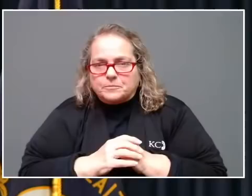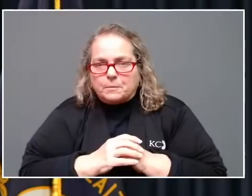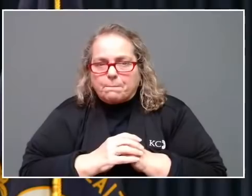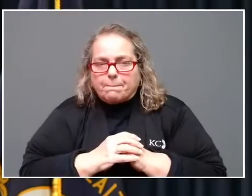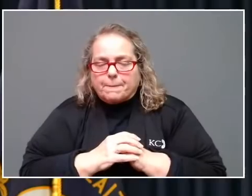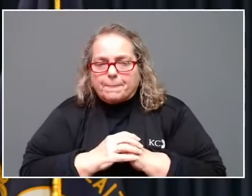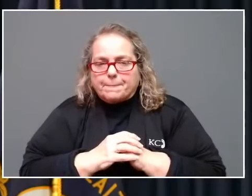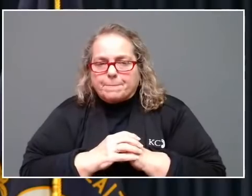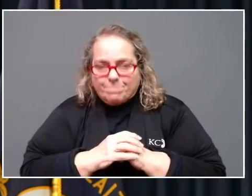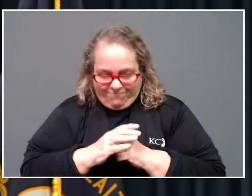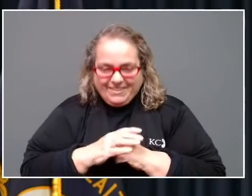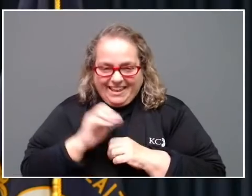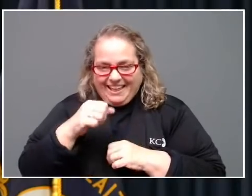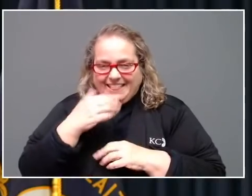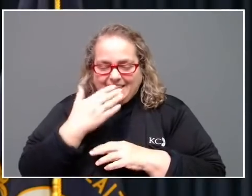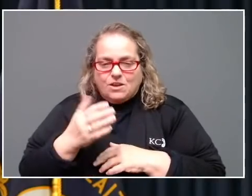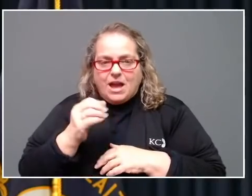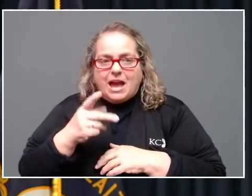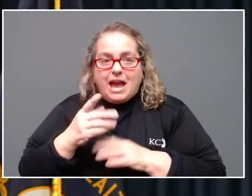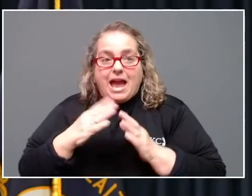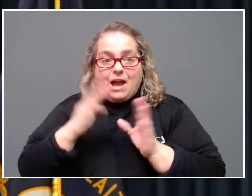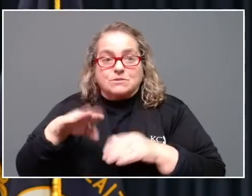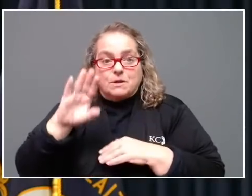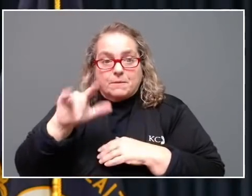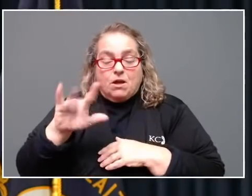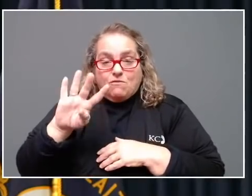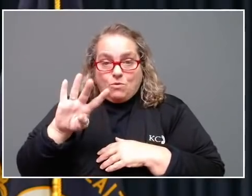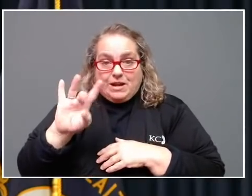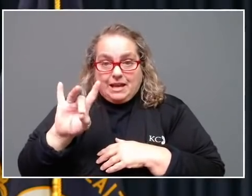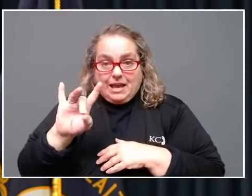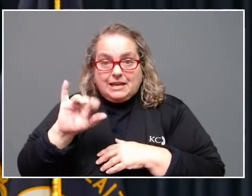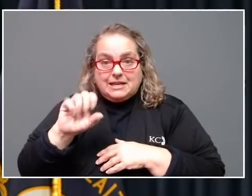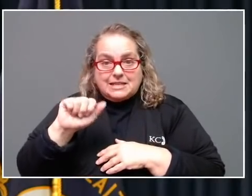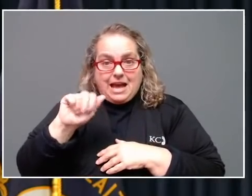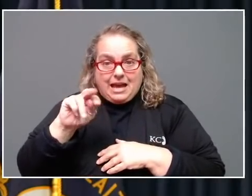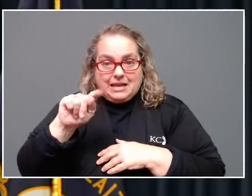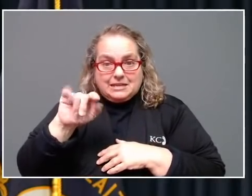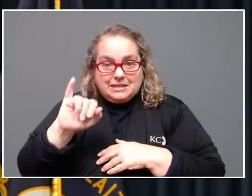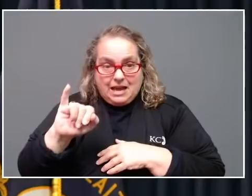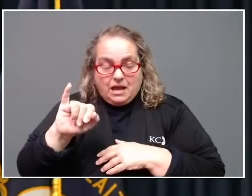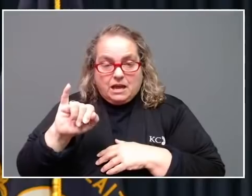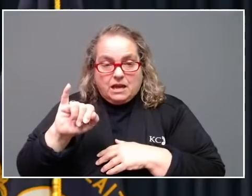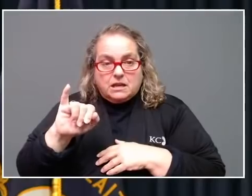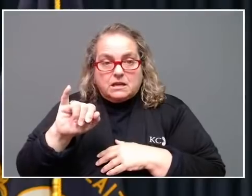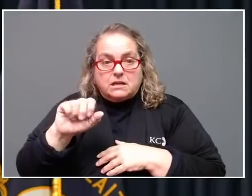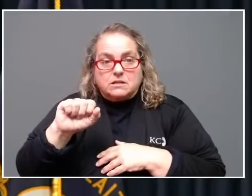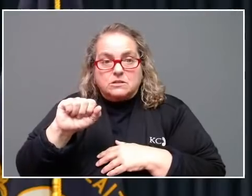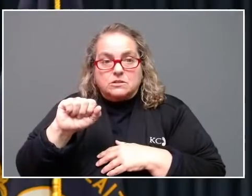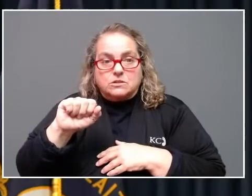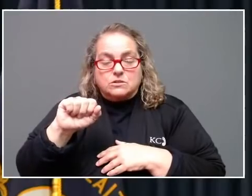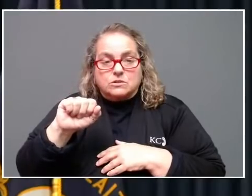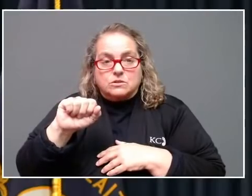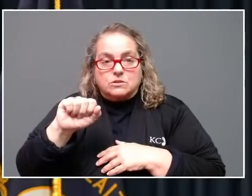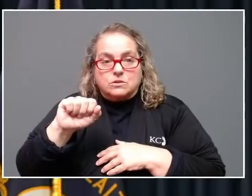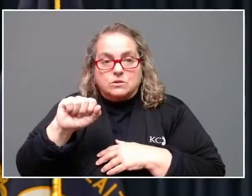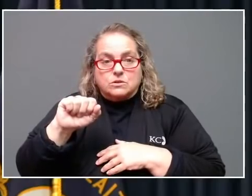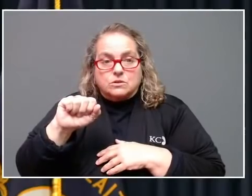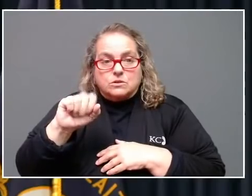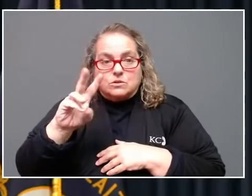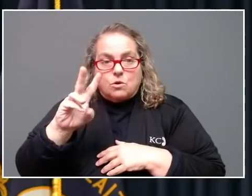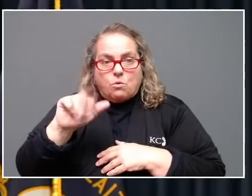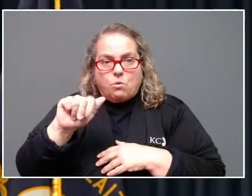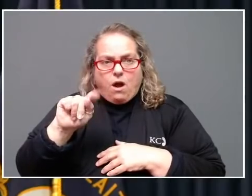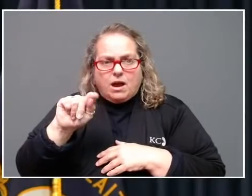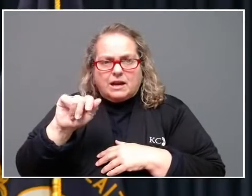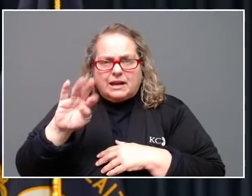Oh, yeah, thank you. House Bill 48 is the anti-swatting bill that would make swatting a felony rather than a misdemeanor. It passed